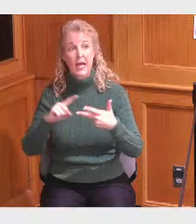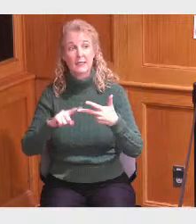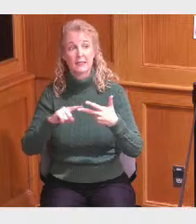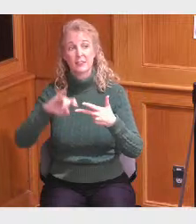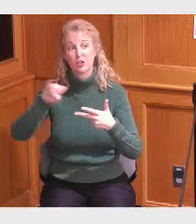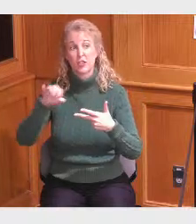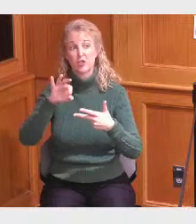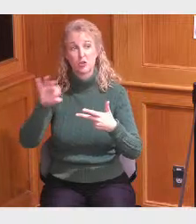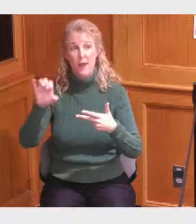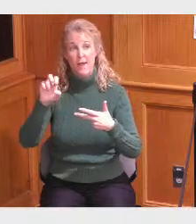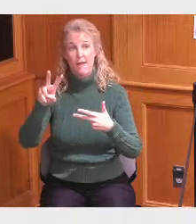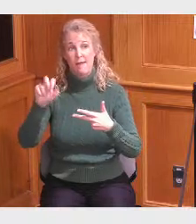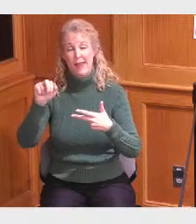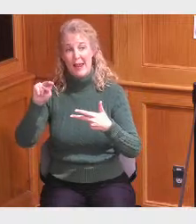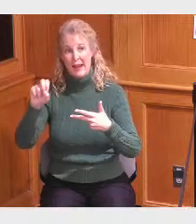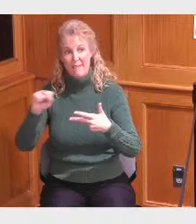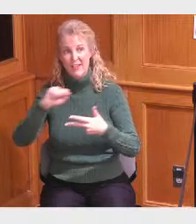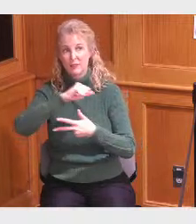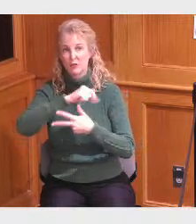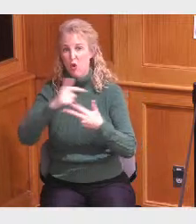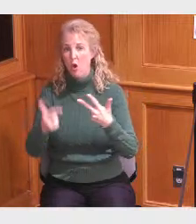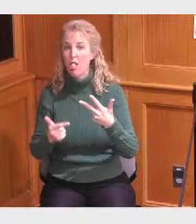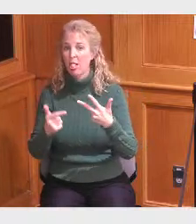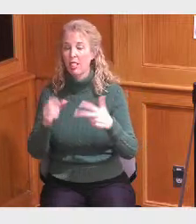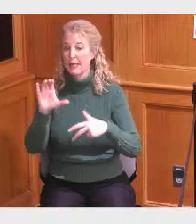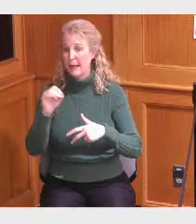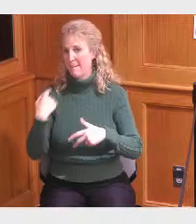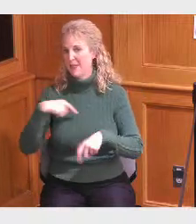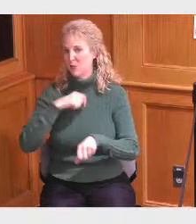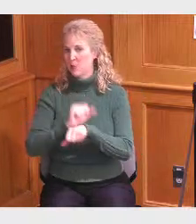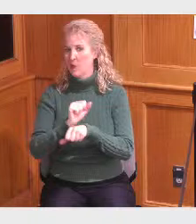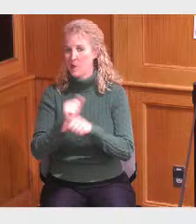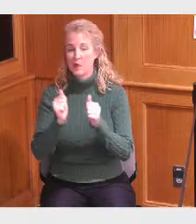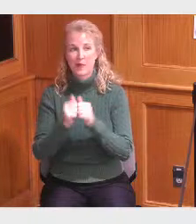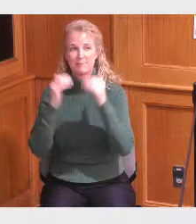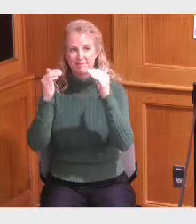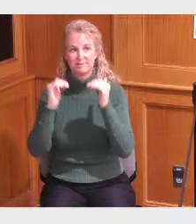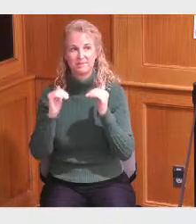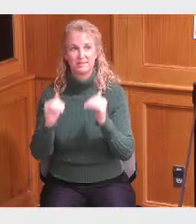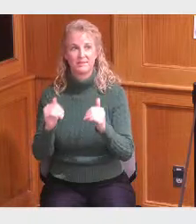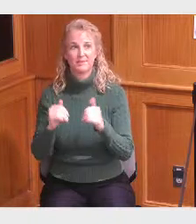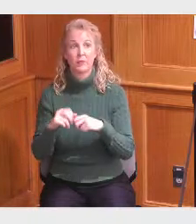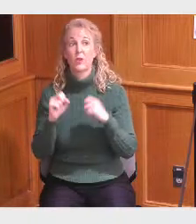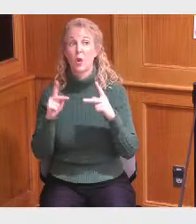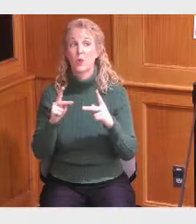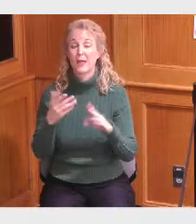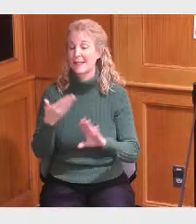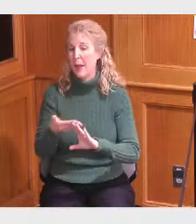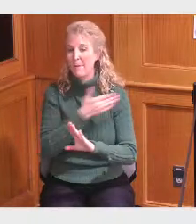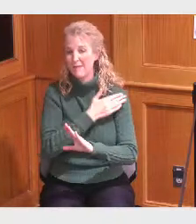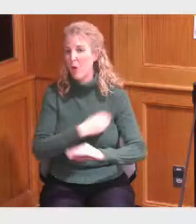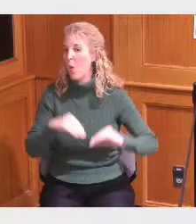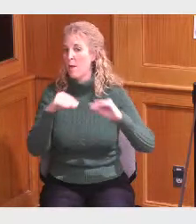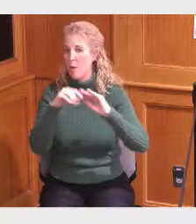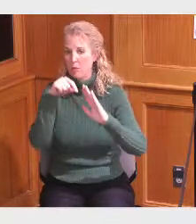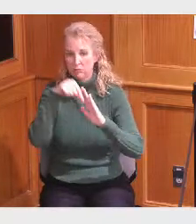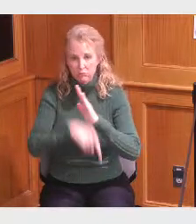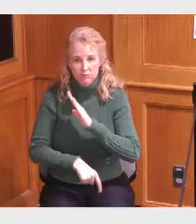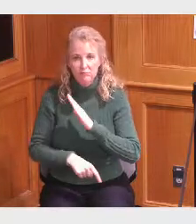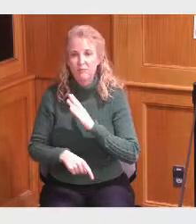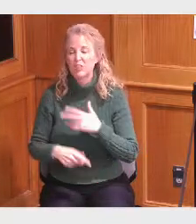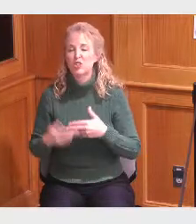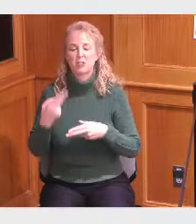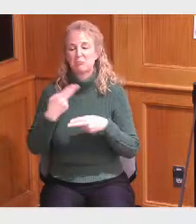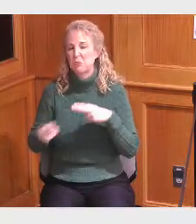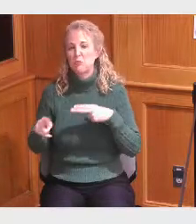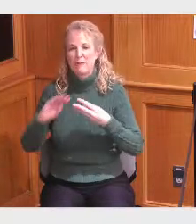Jeff Evans from Pepper Construction. Blah, blah, blah. Okay, next slide. Before I do that, I want to take care of some